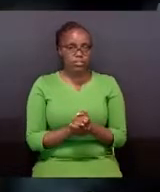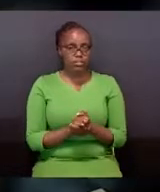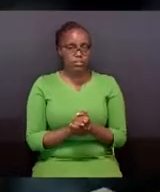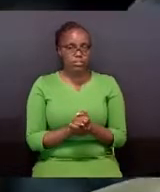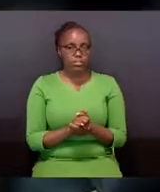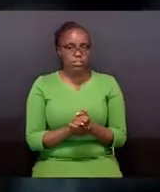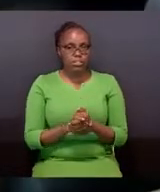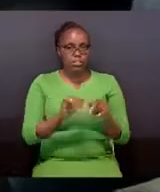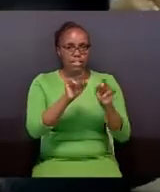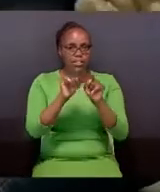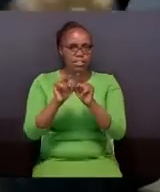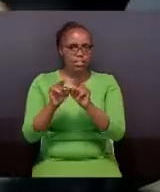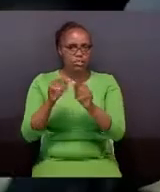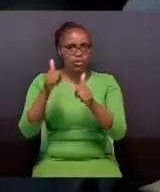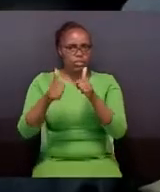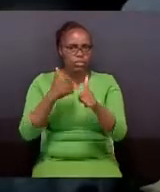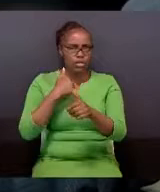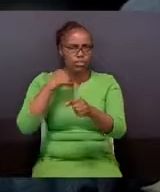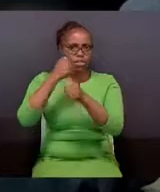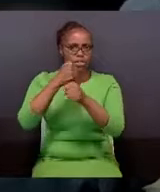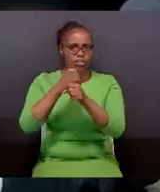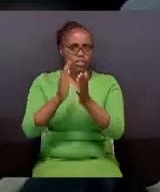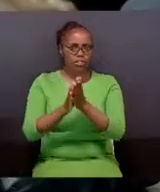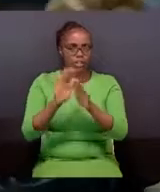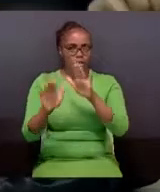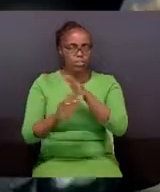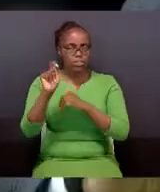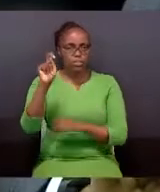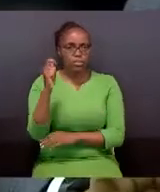how it leads to what the deputy president